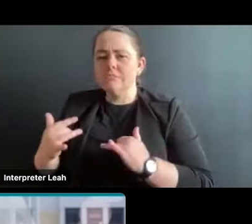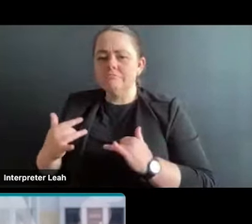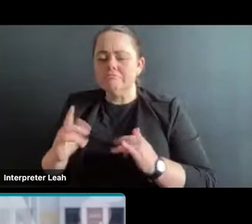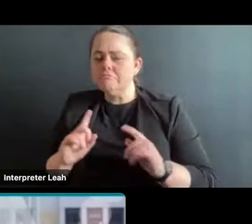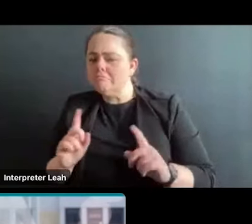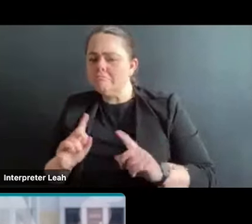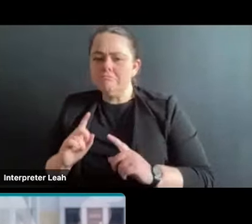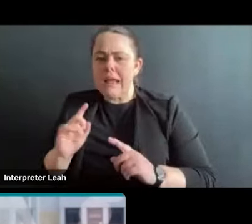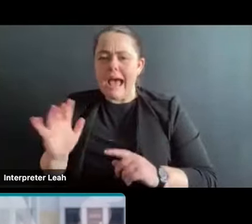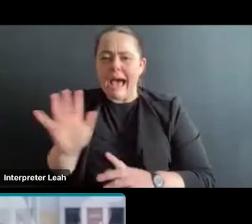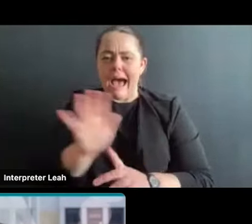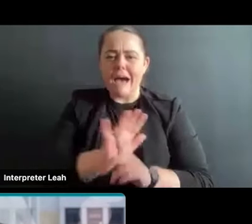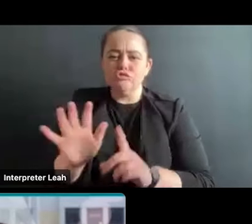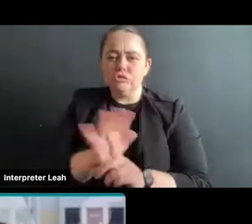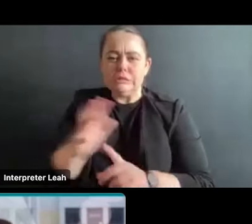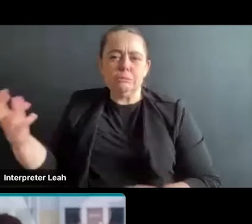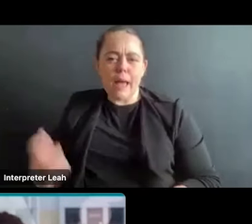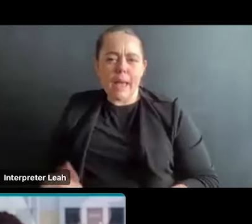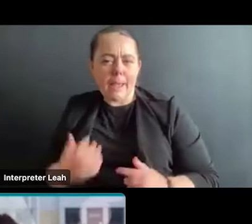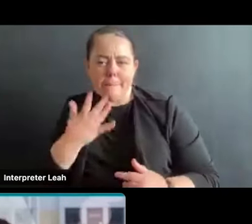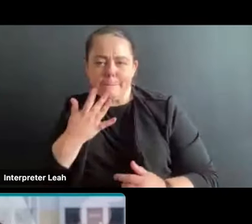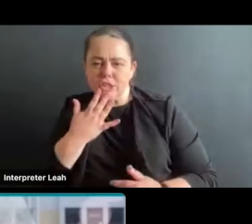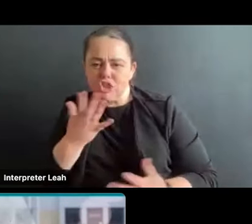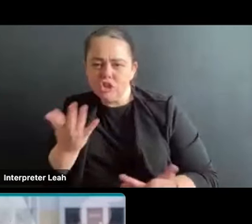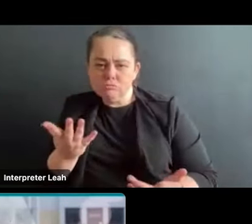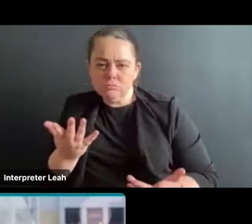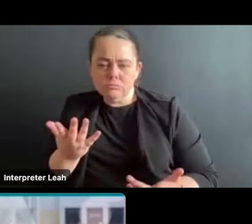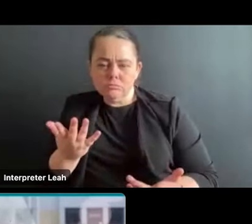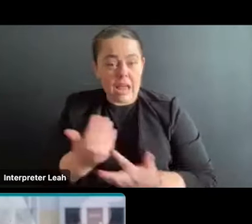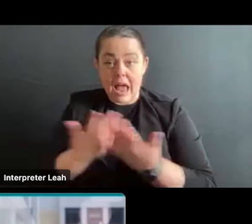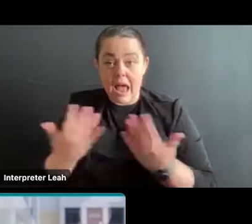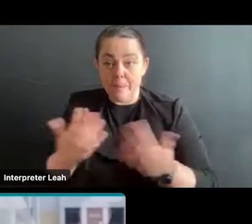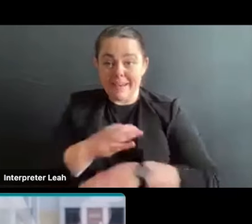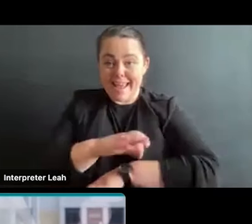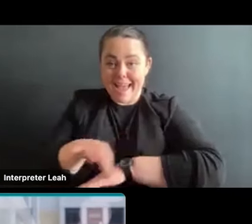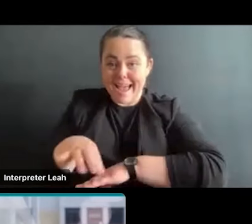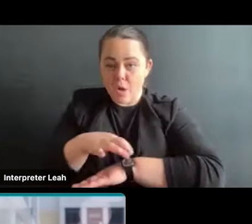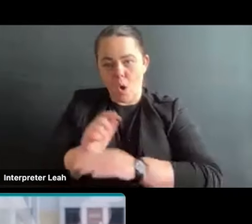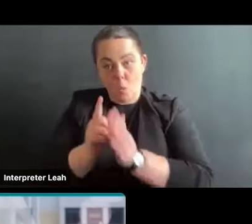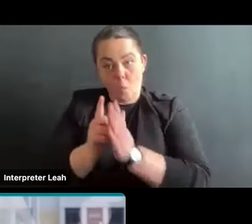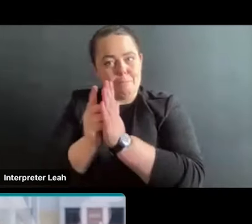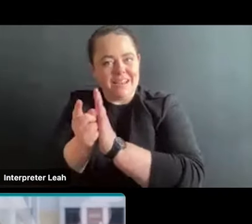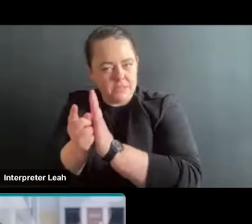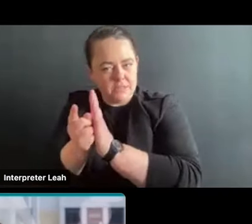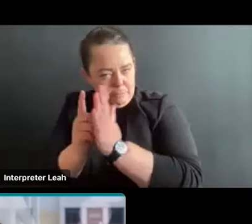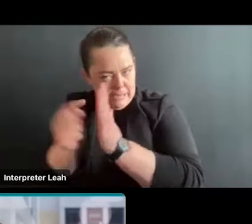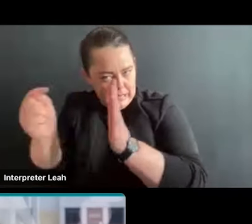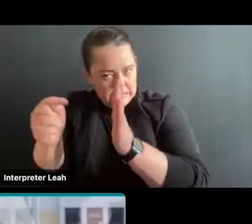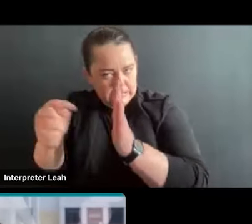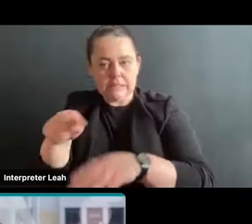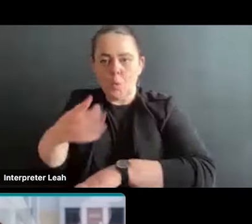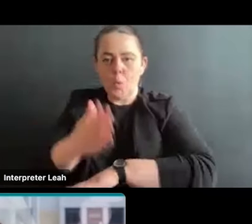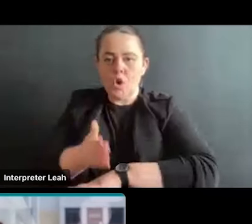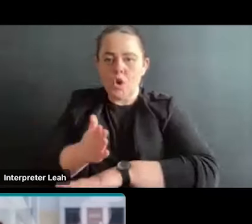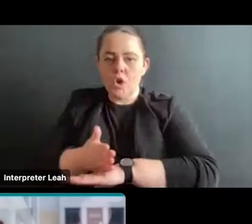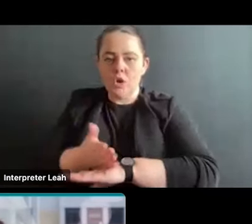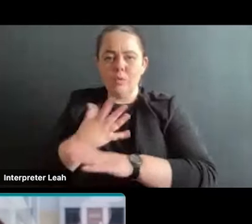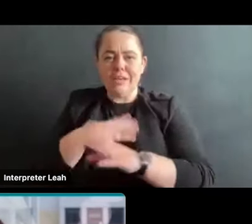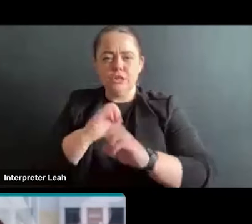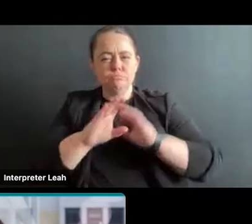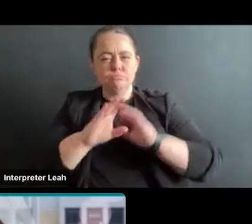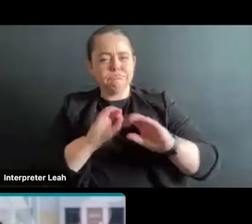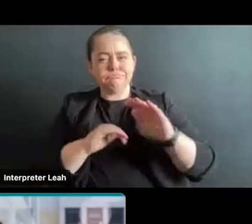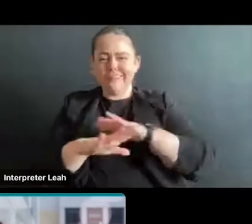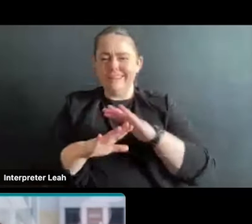pay, the average rates of pay, how many hours have they been working or how many minutes are they working, and build this in to the